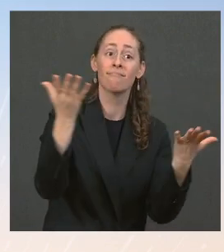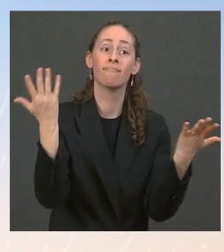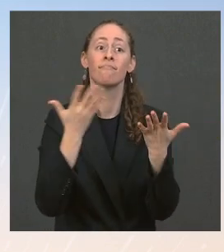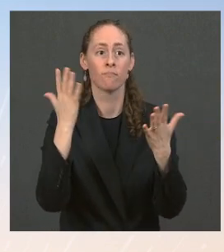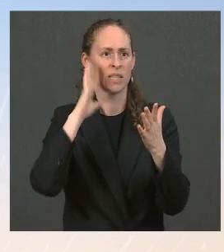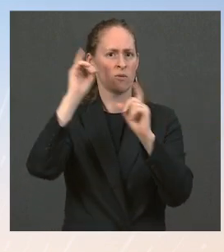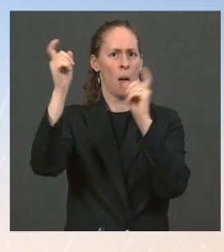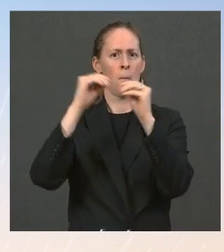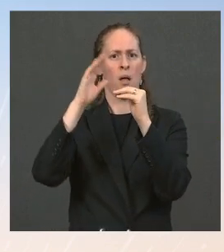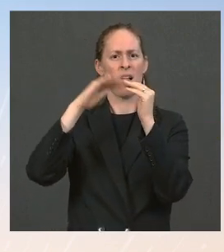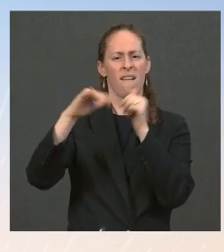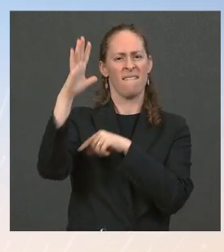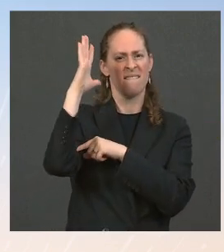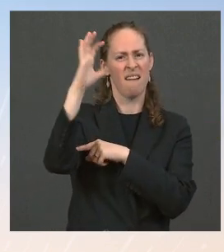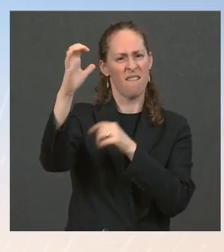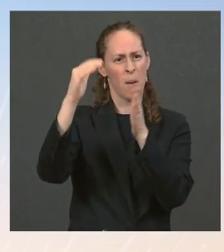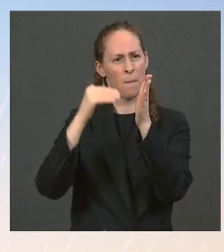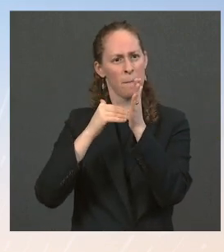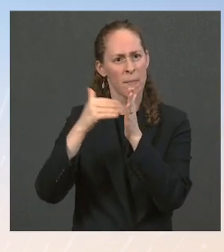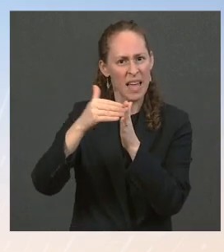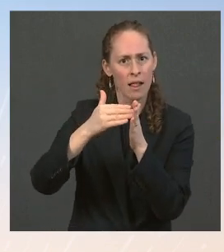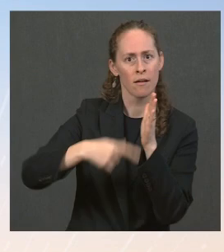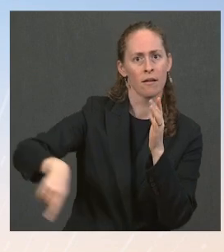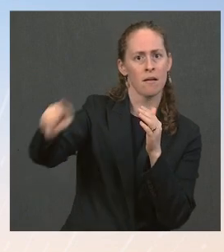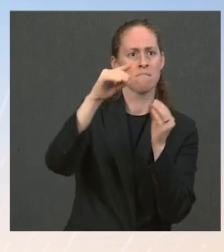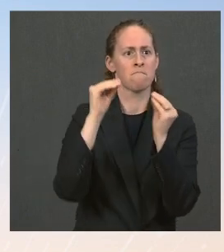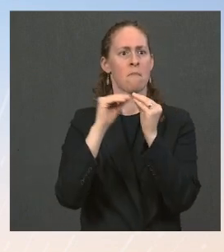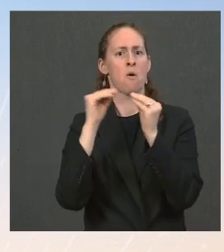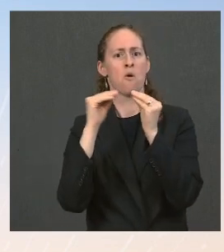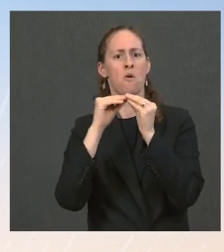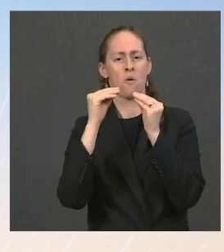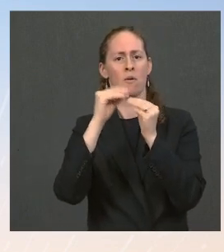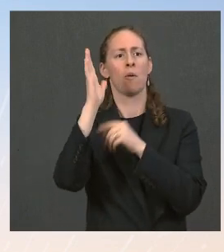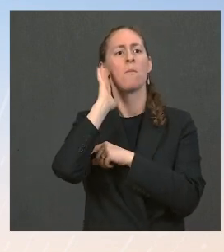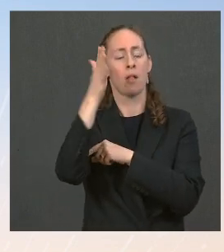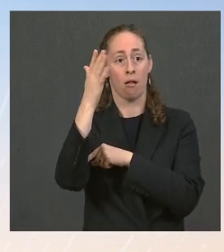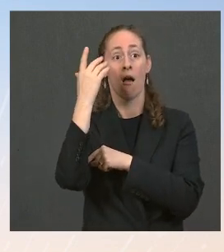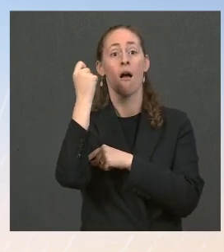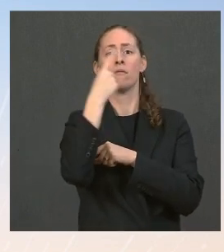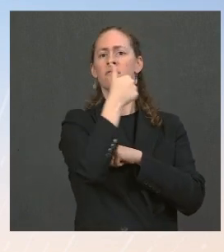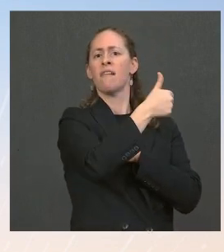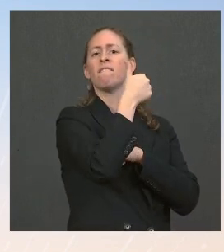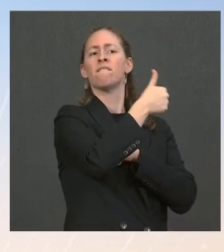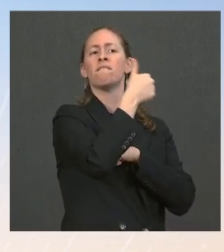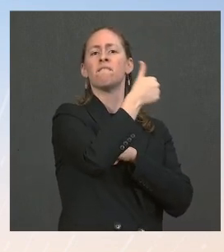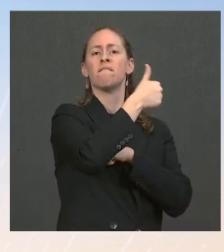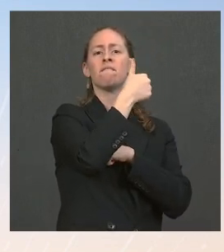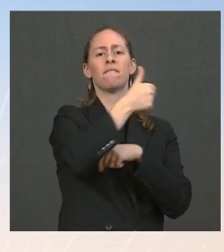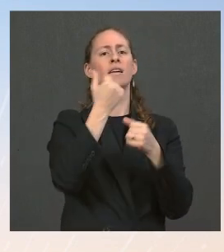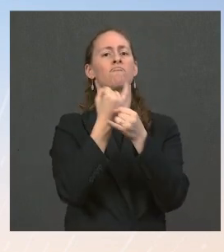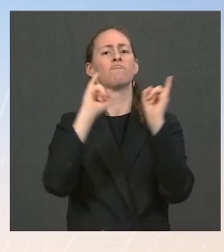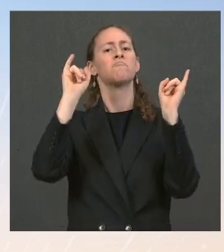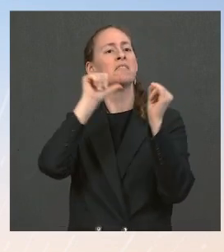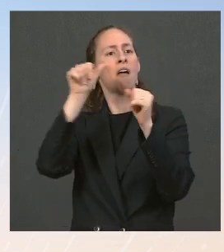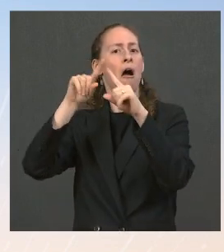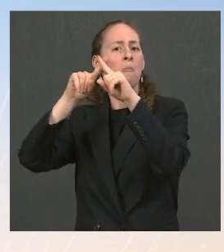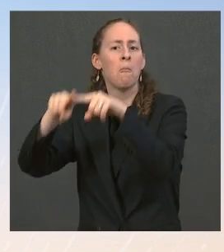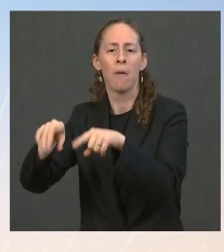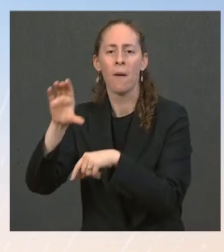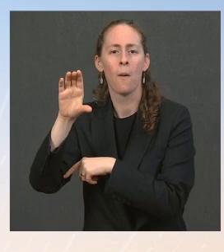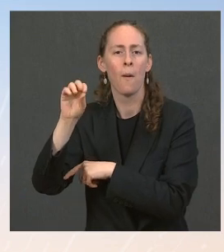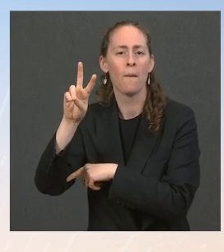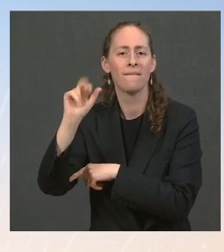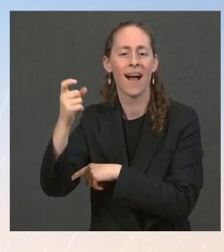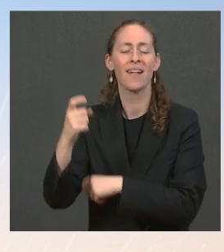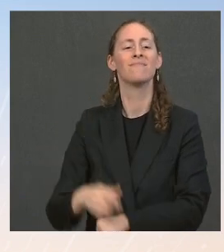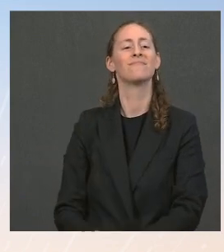have financed through COVAX. And these announcements come as part of today's, of course, summit and global